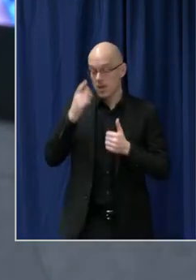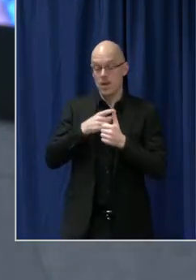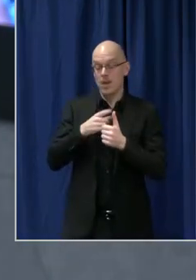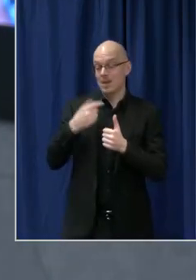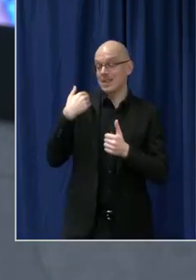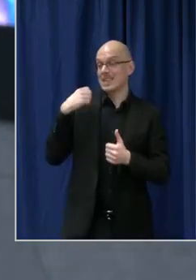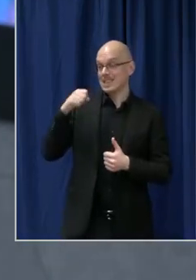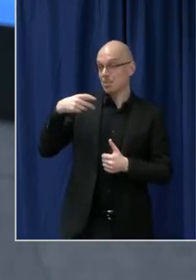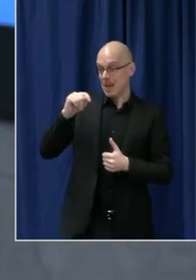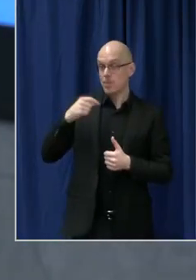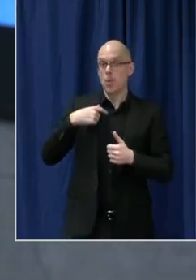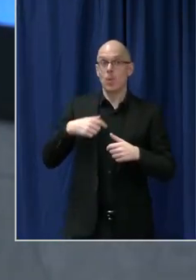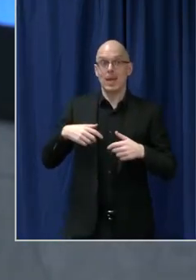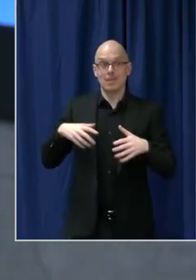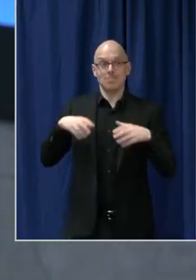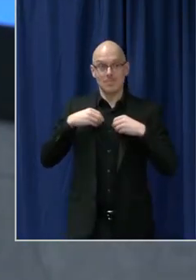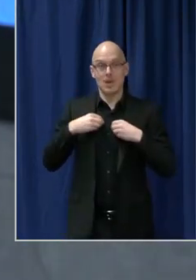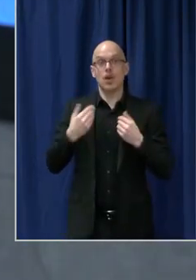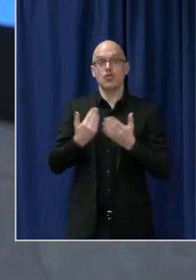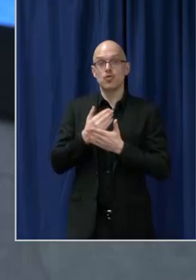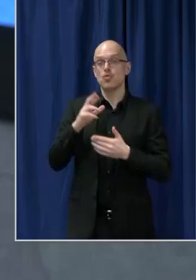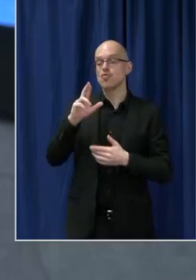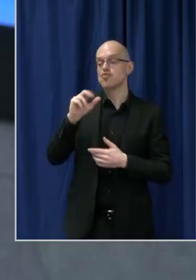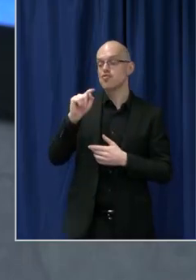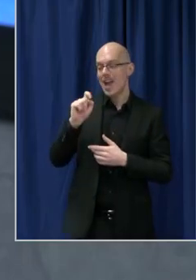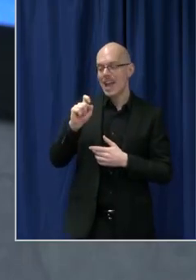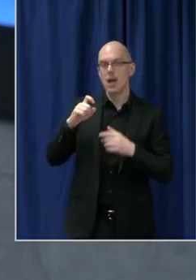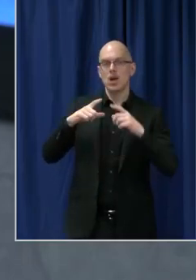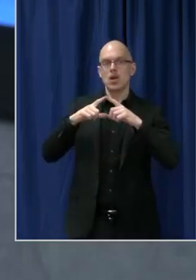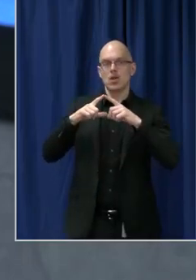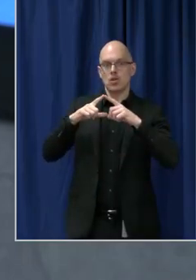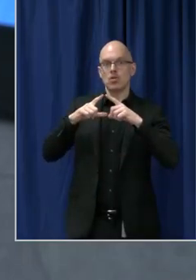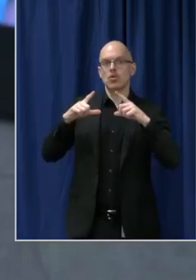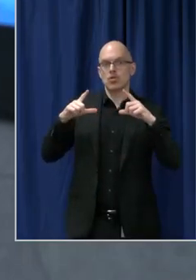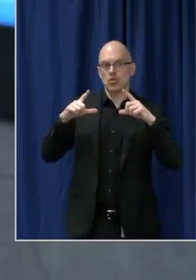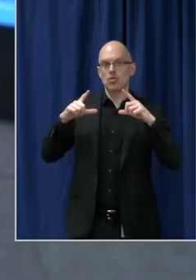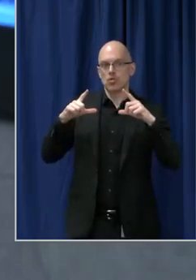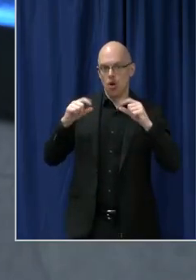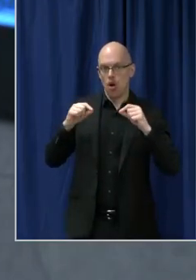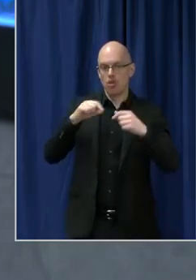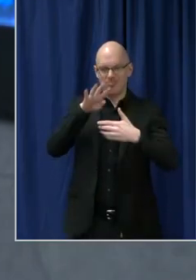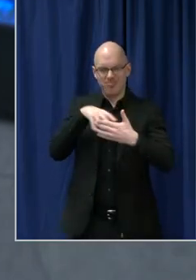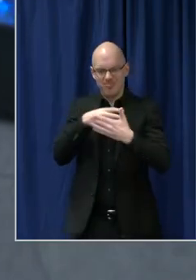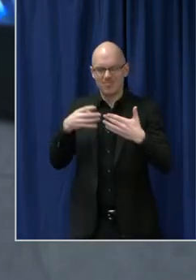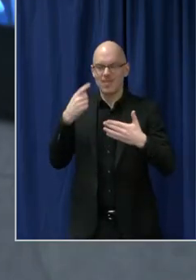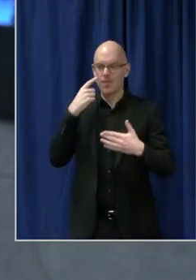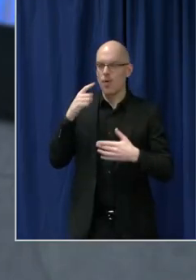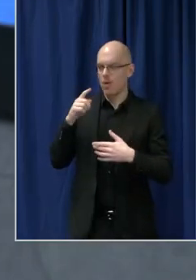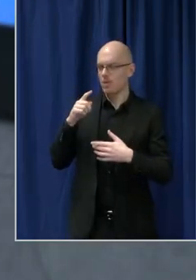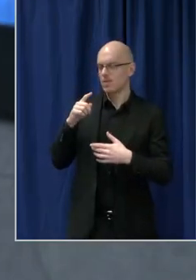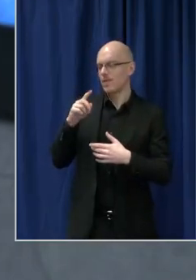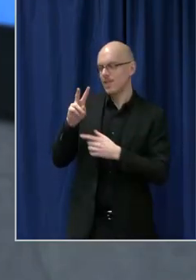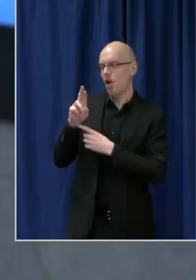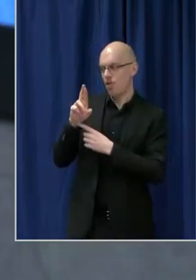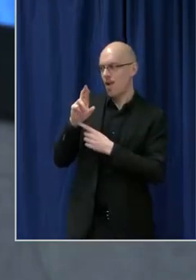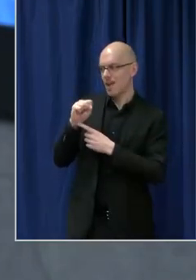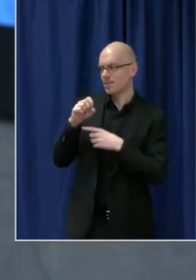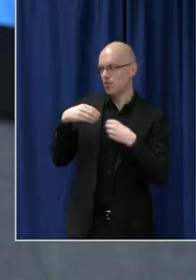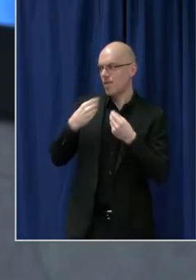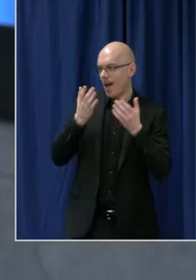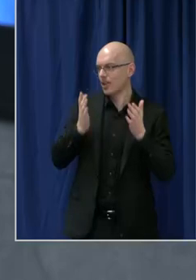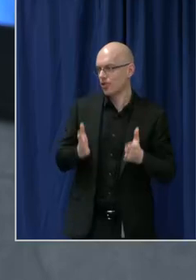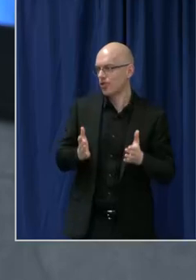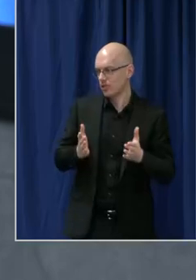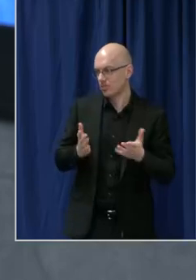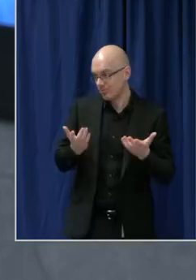new rate card for video relay service providers. Of course, that's important and necessary work, especially to